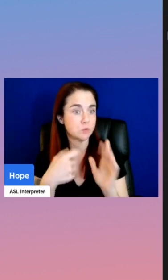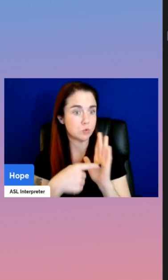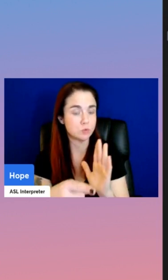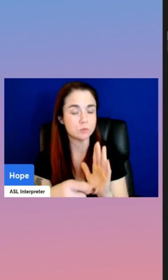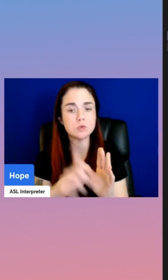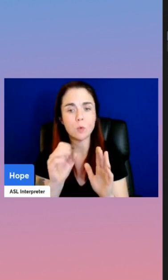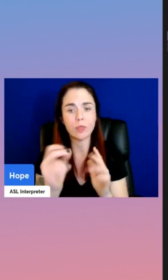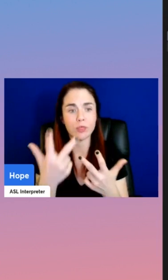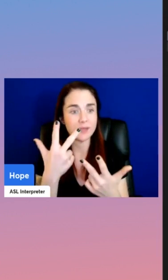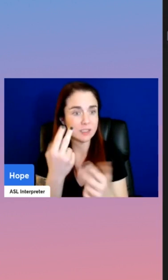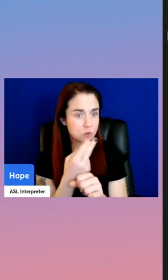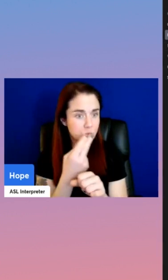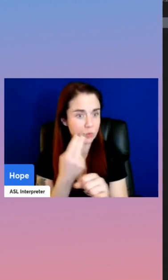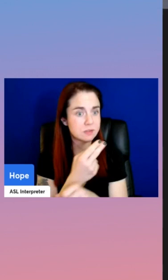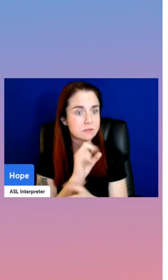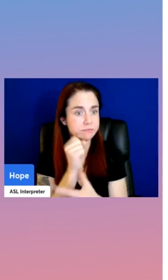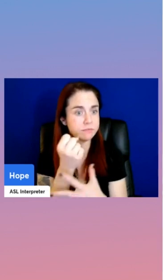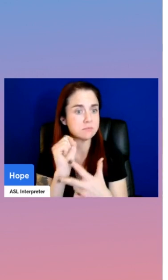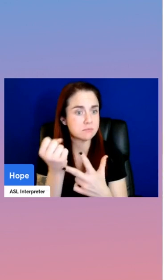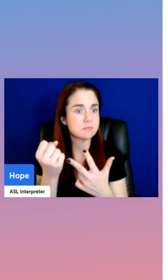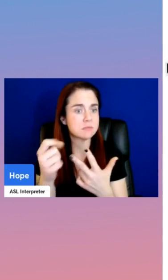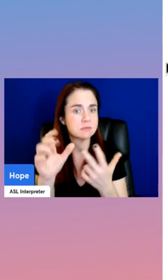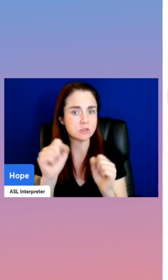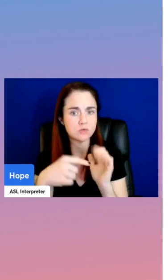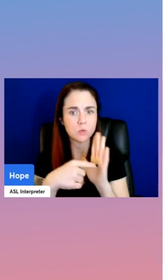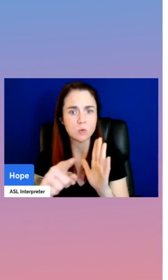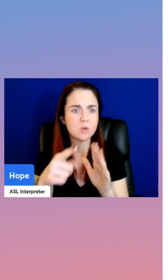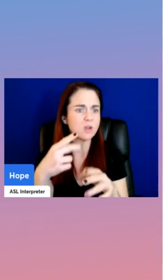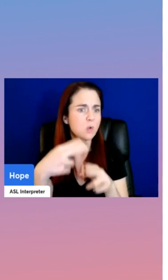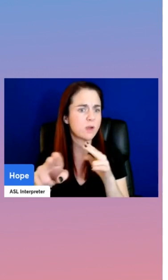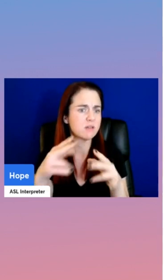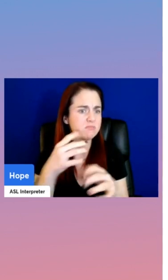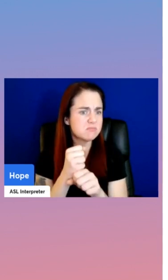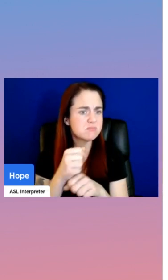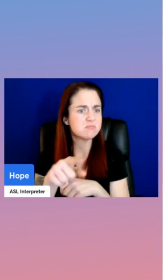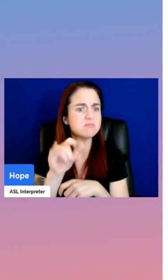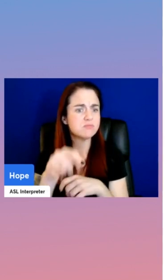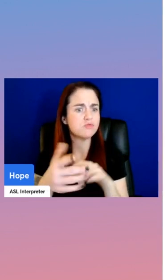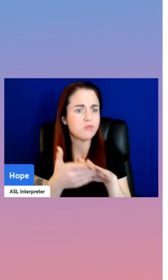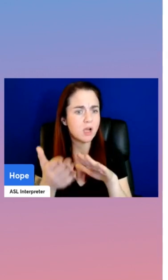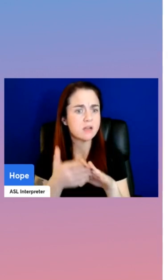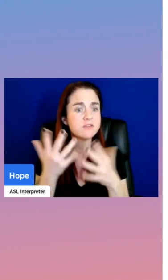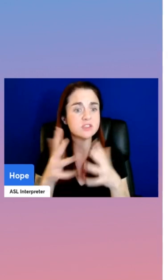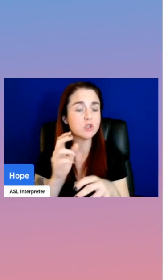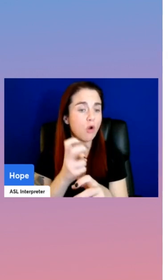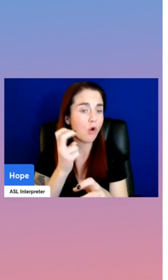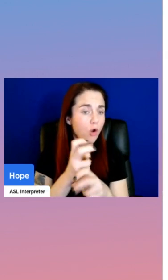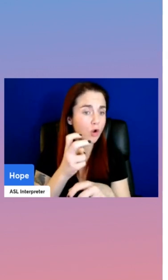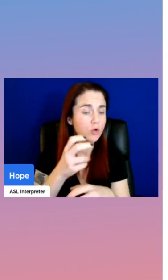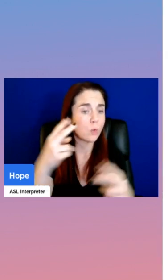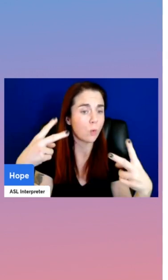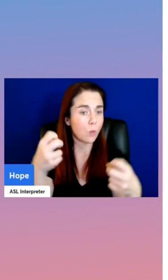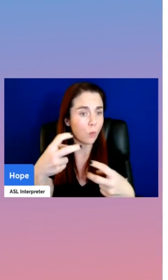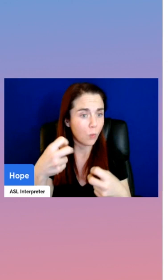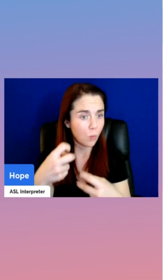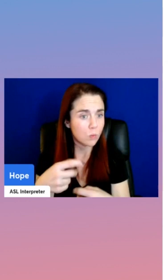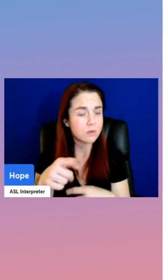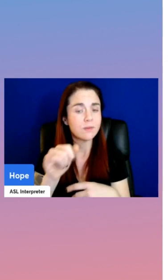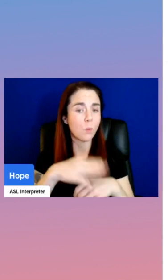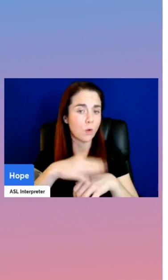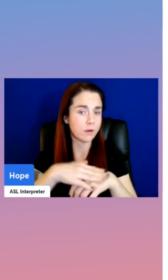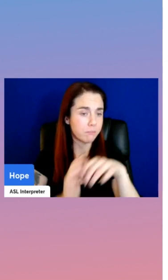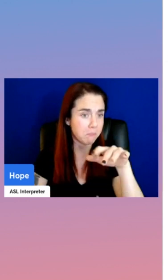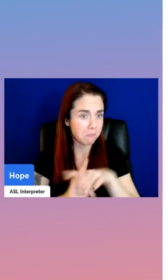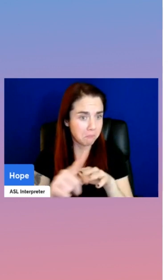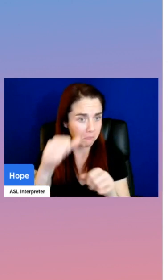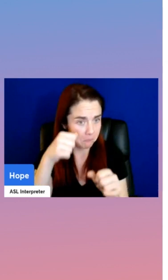3 use cases. If we do a quick overview of the runs, we run with hard-coded AMI. We got a warning because